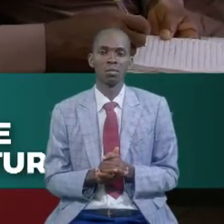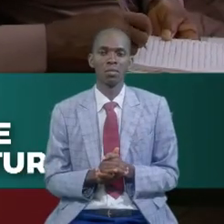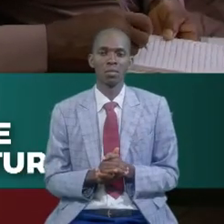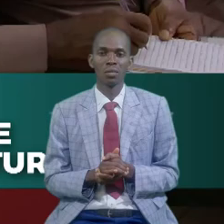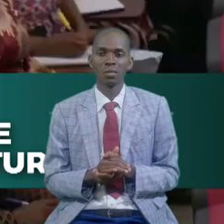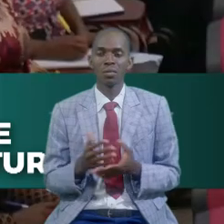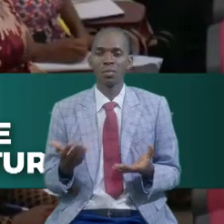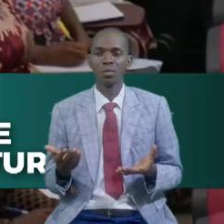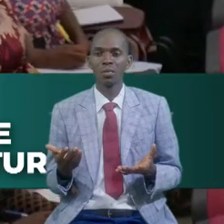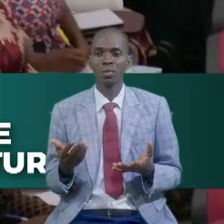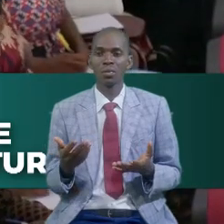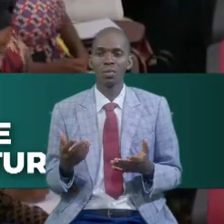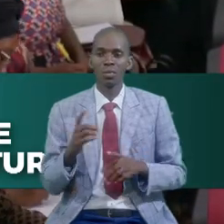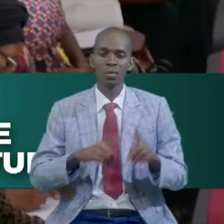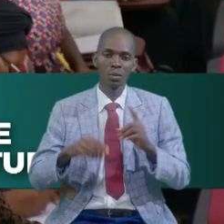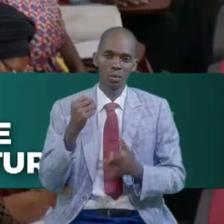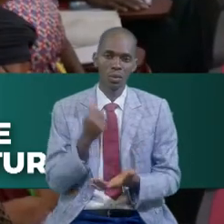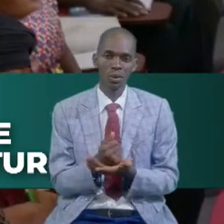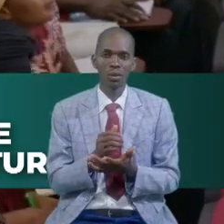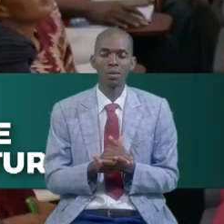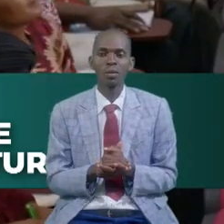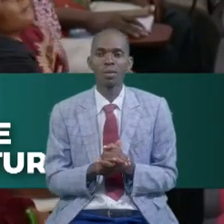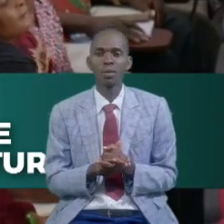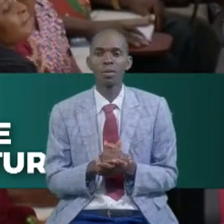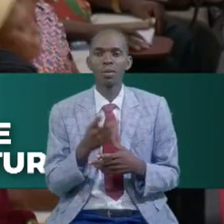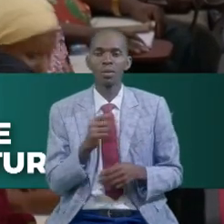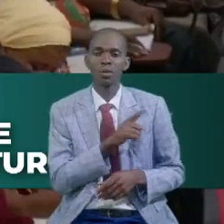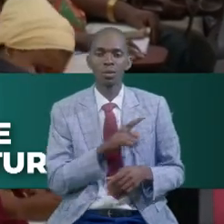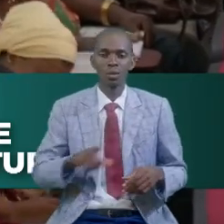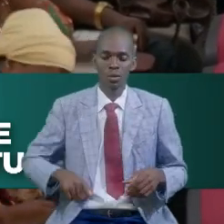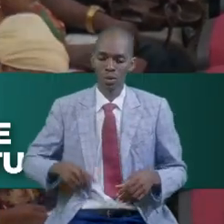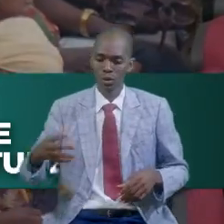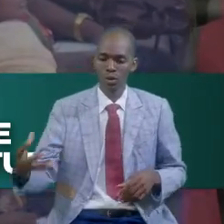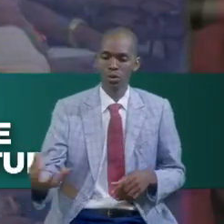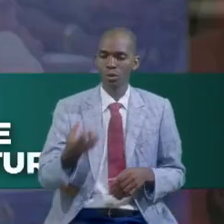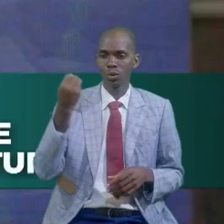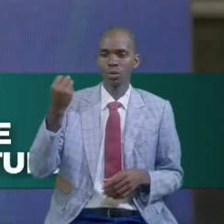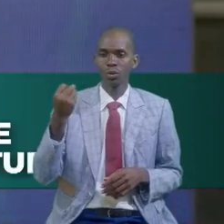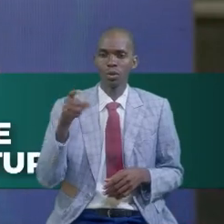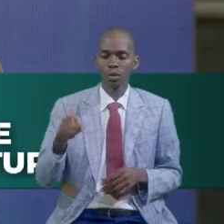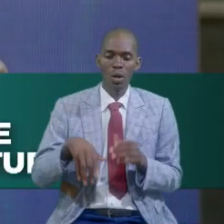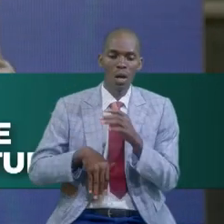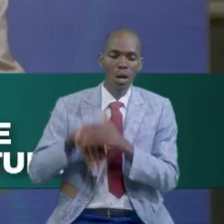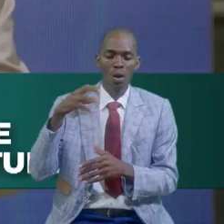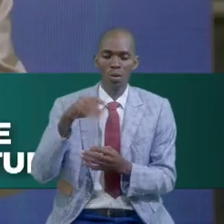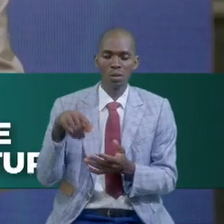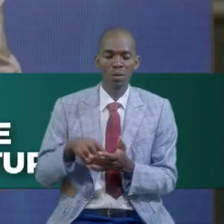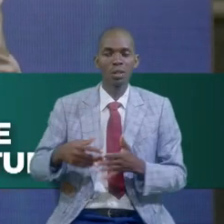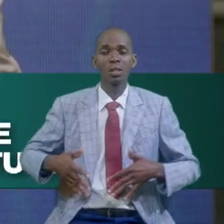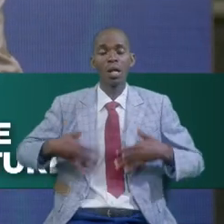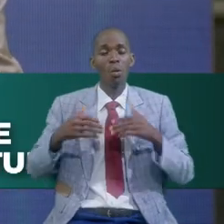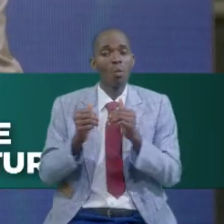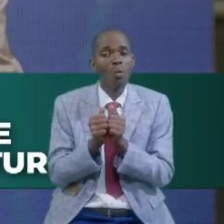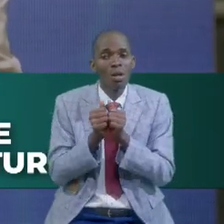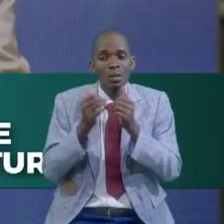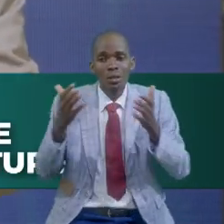Amen. The Lord took him out of this life without the